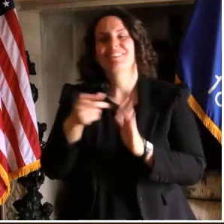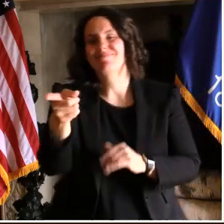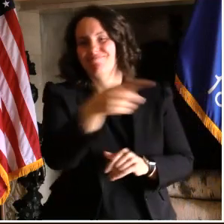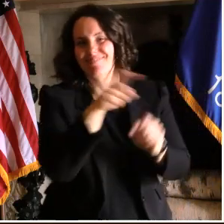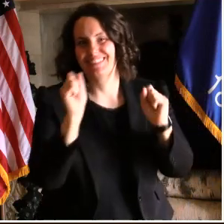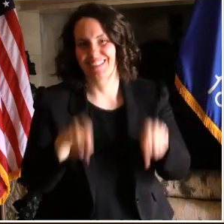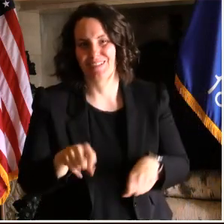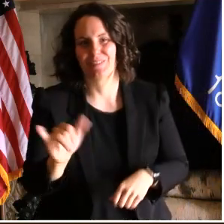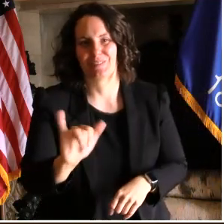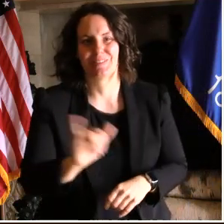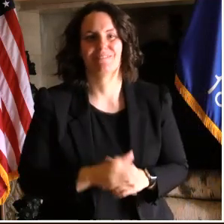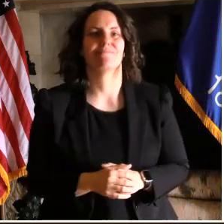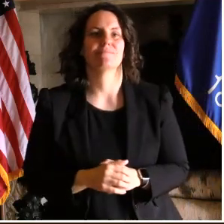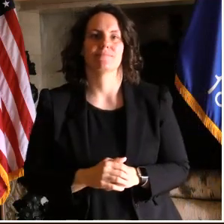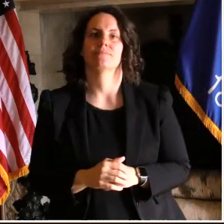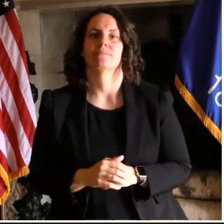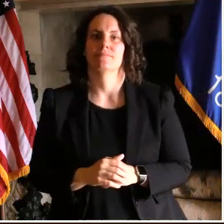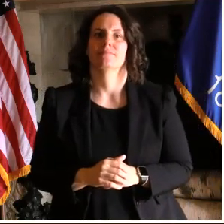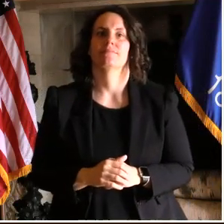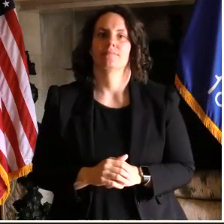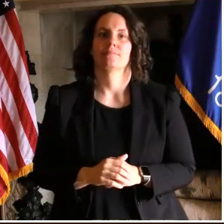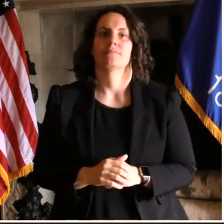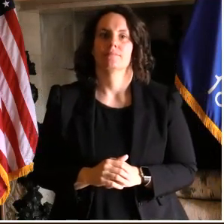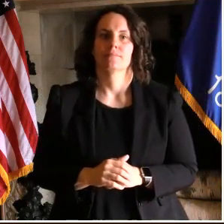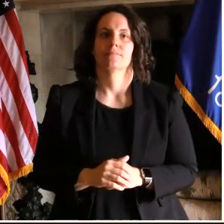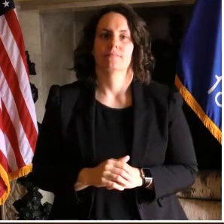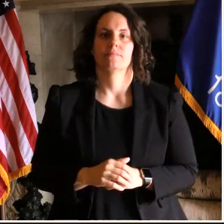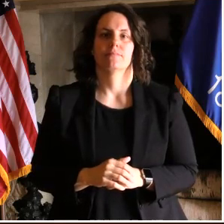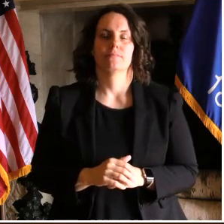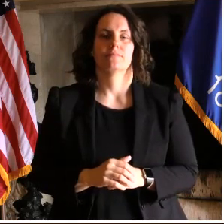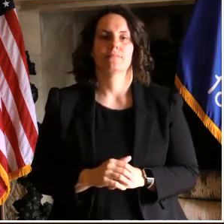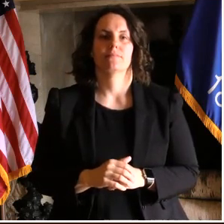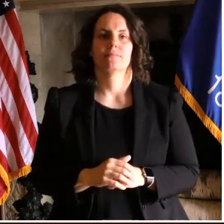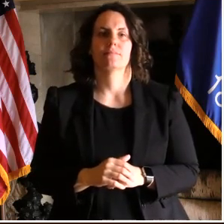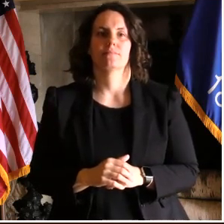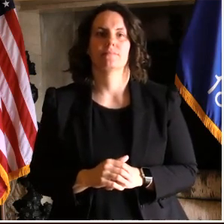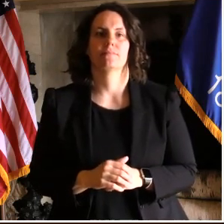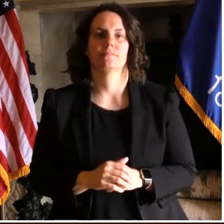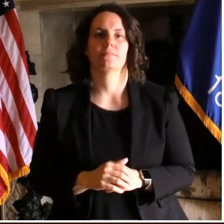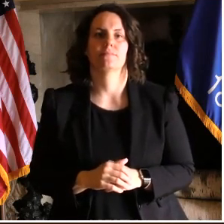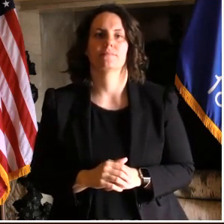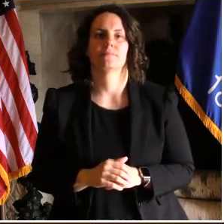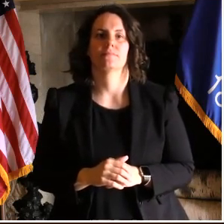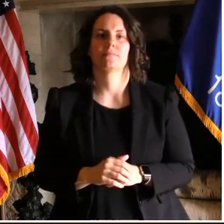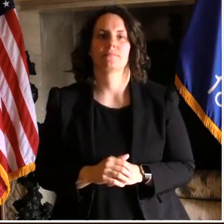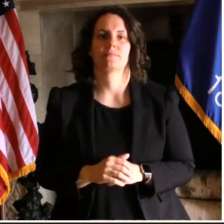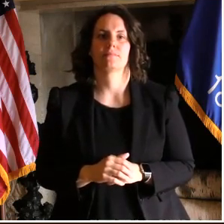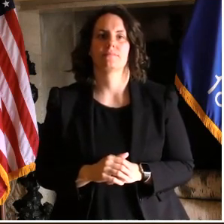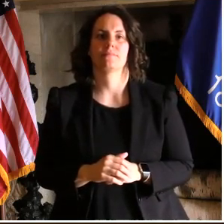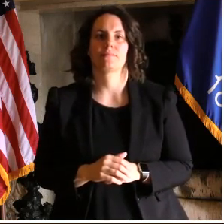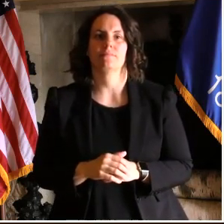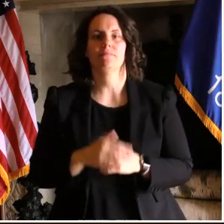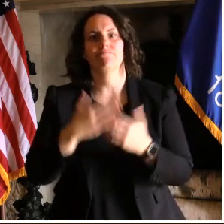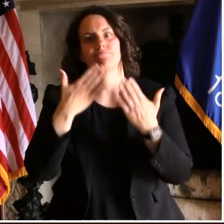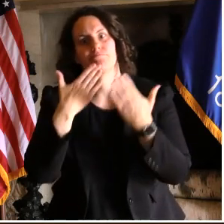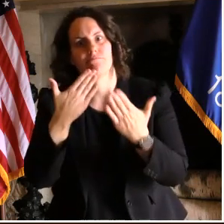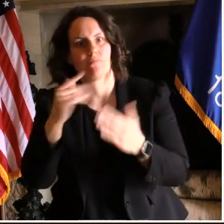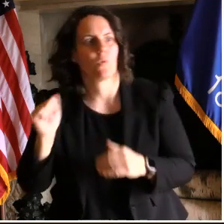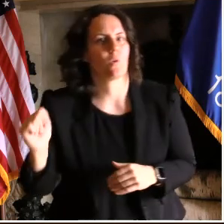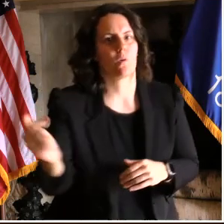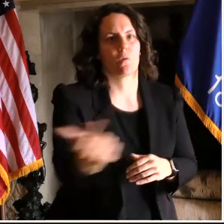important privilege of our state, that is voting. Again, I continue to offer my thanks to everybody in